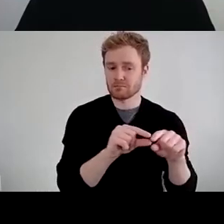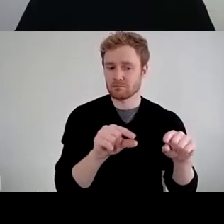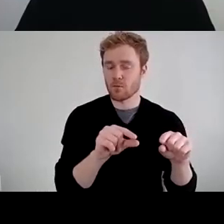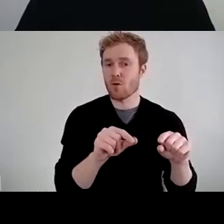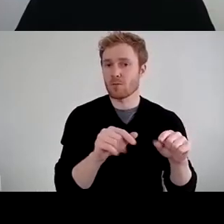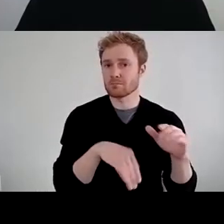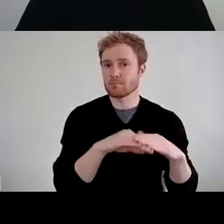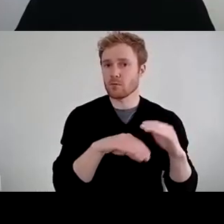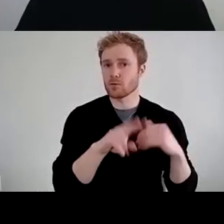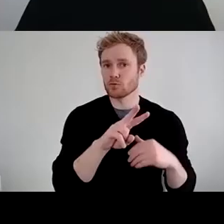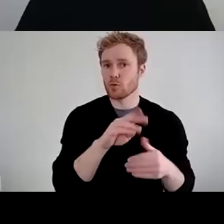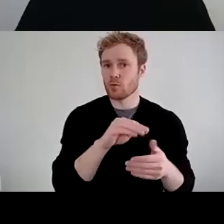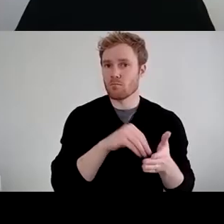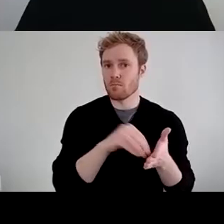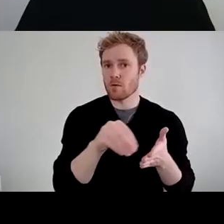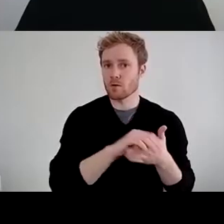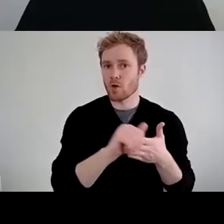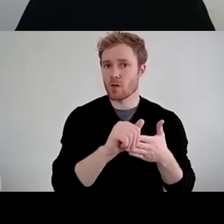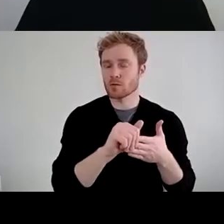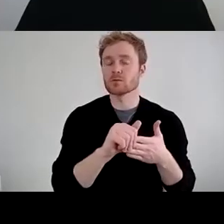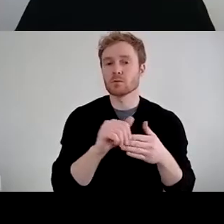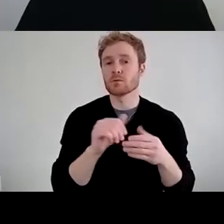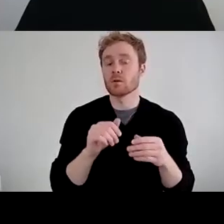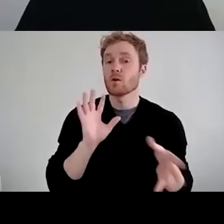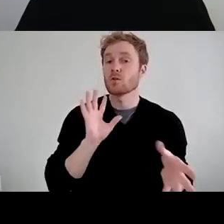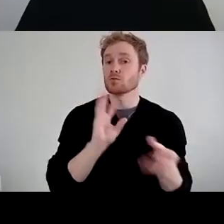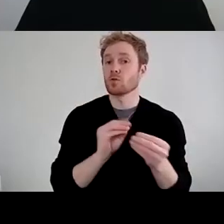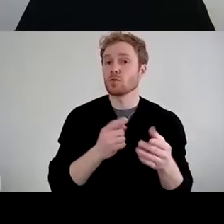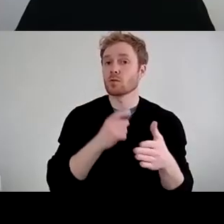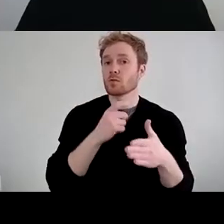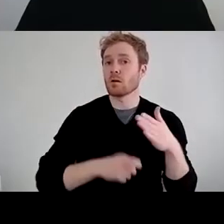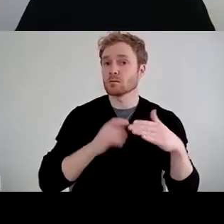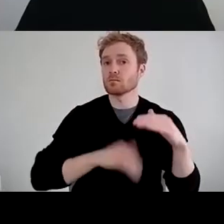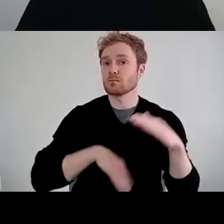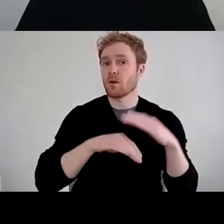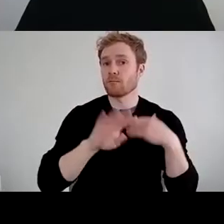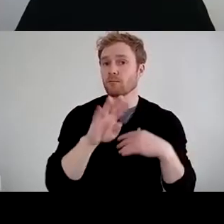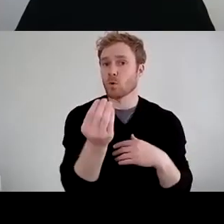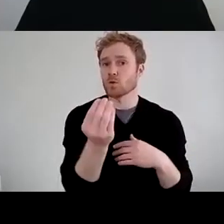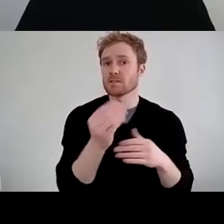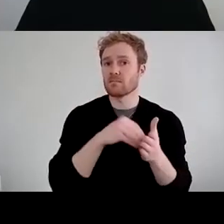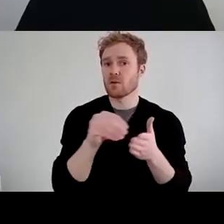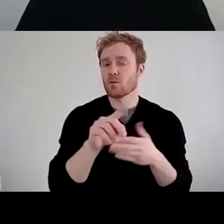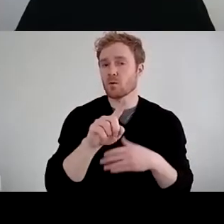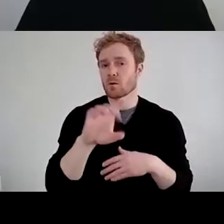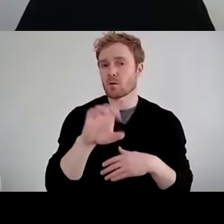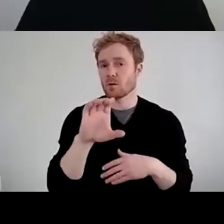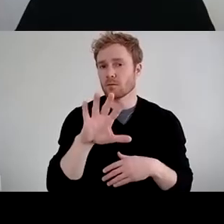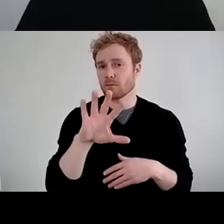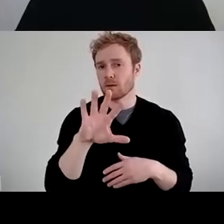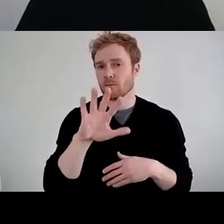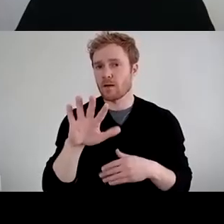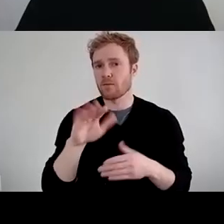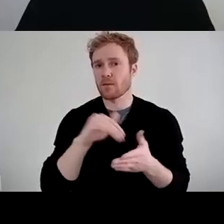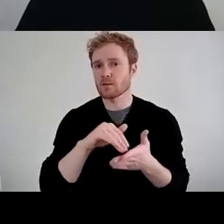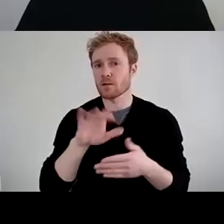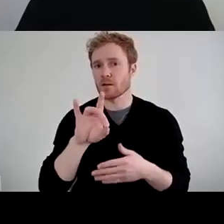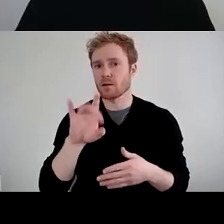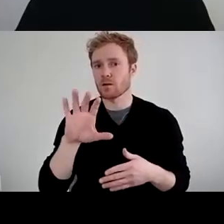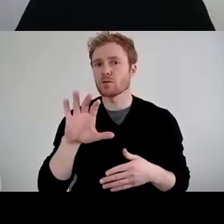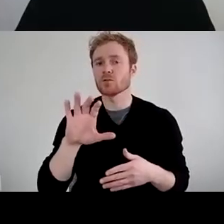$11,905,823 by including an additional economic development and housing HVAC system line item for an amount not to